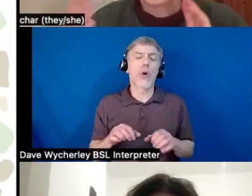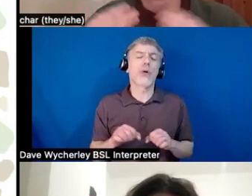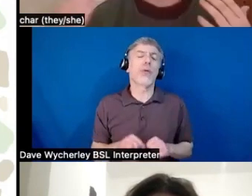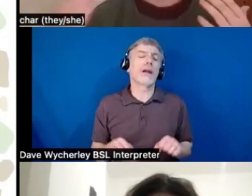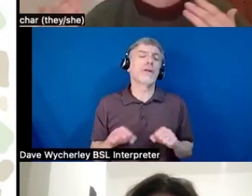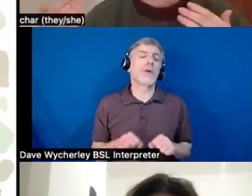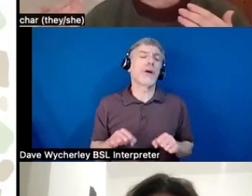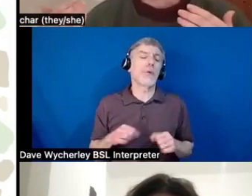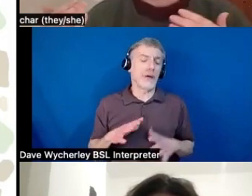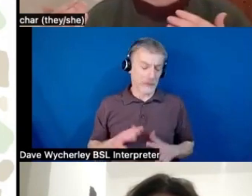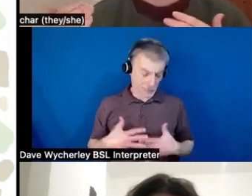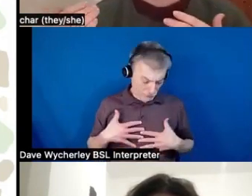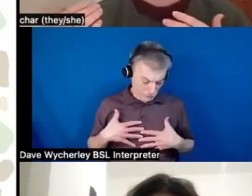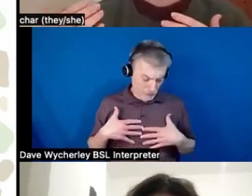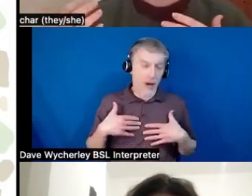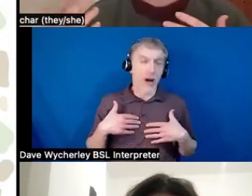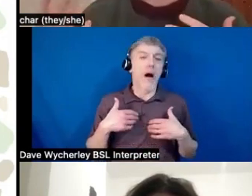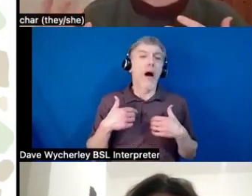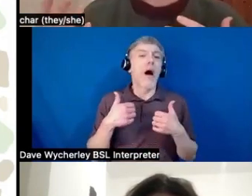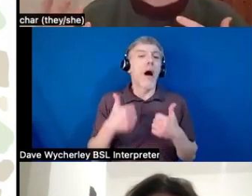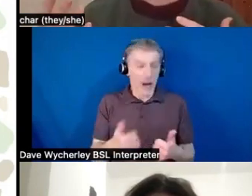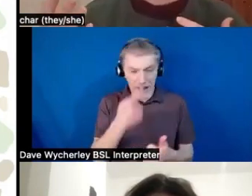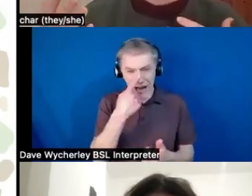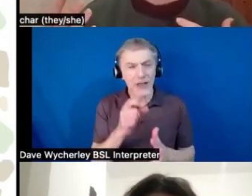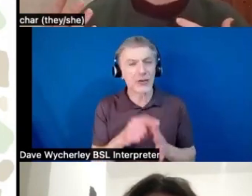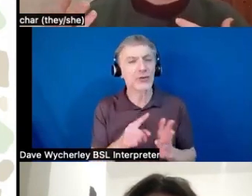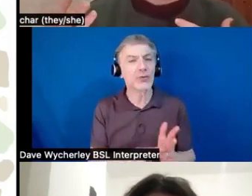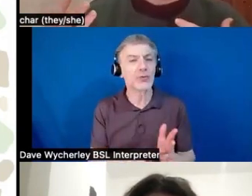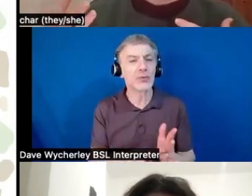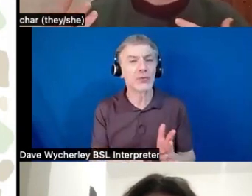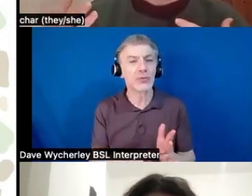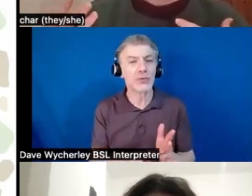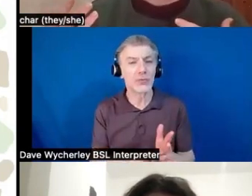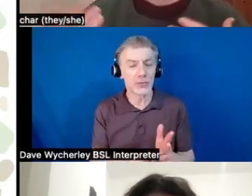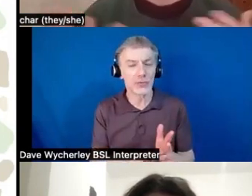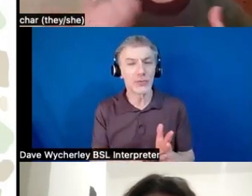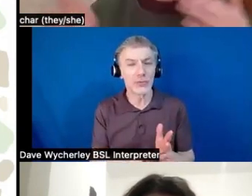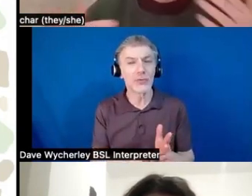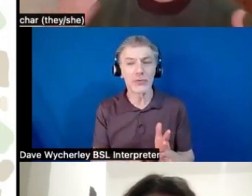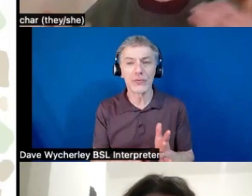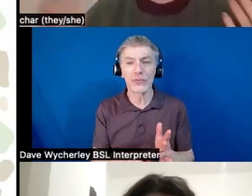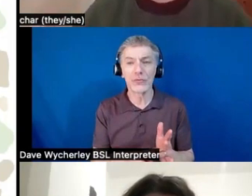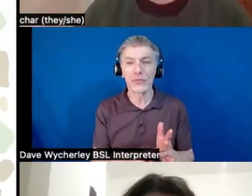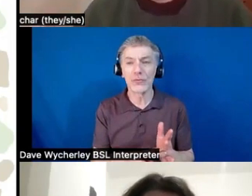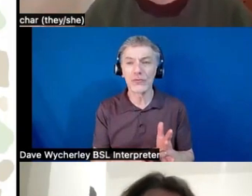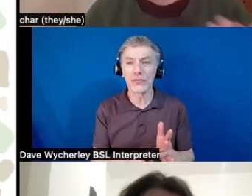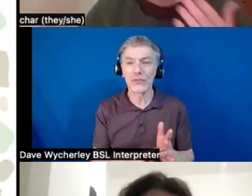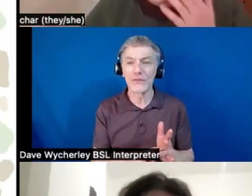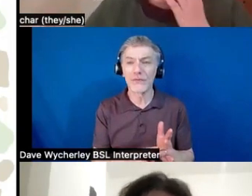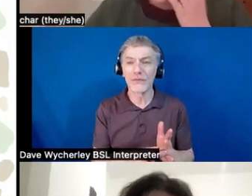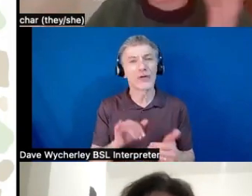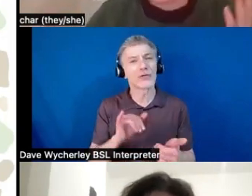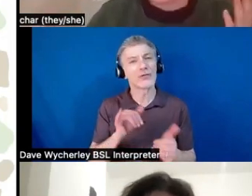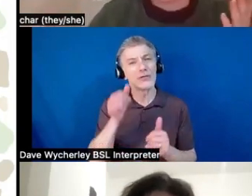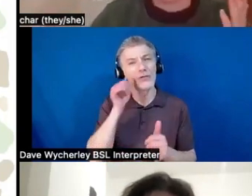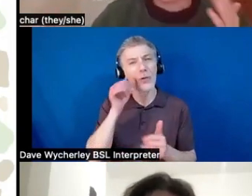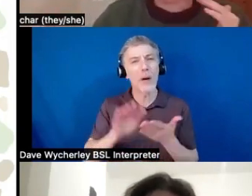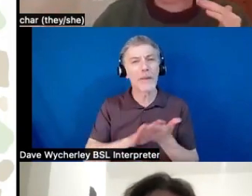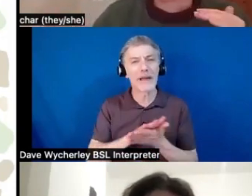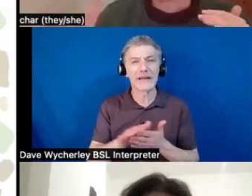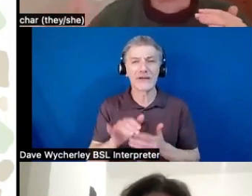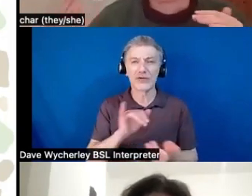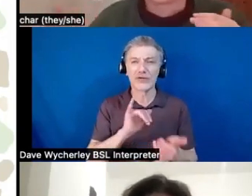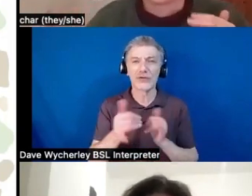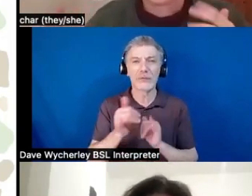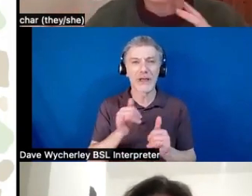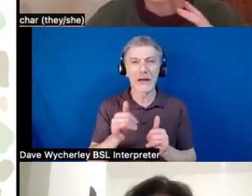necessarily do in that way. There is, I don't know, certain requirements, I guess, that we might have that might